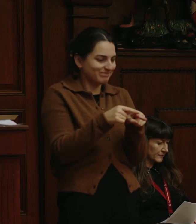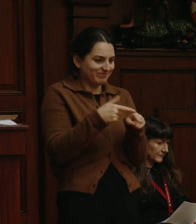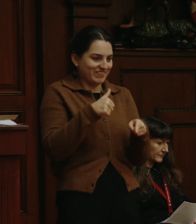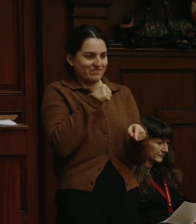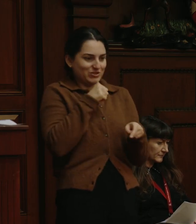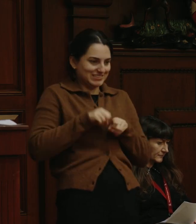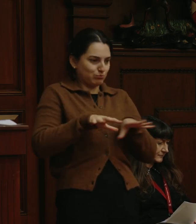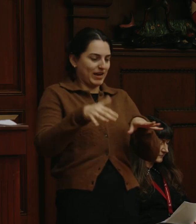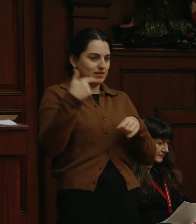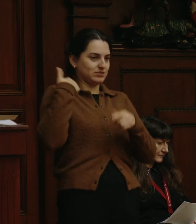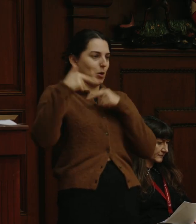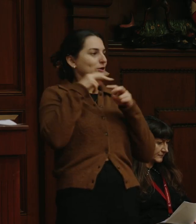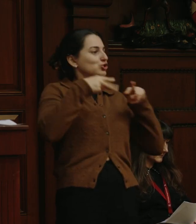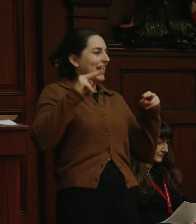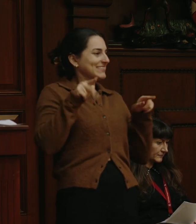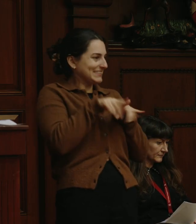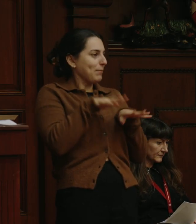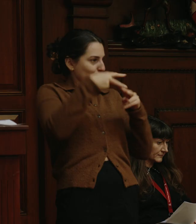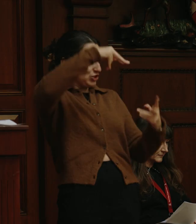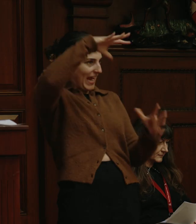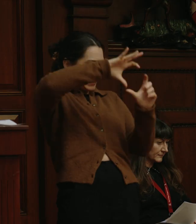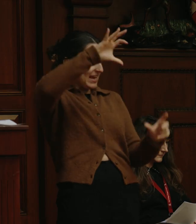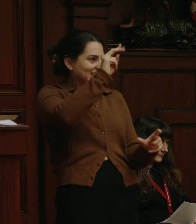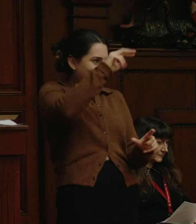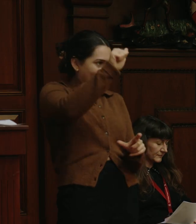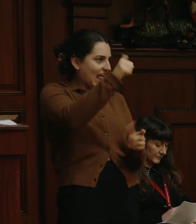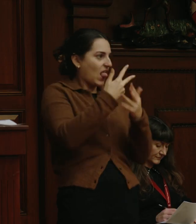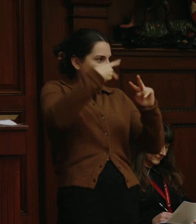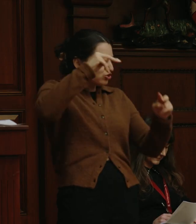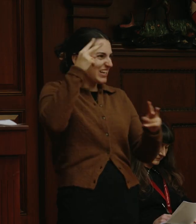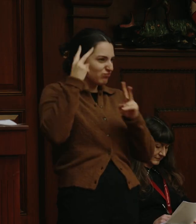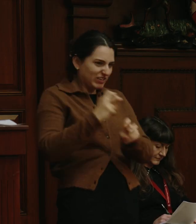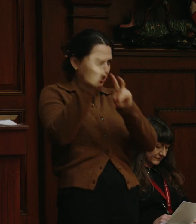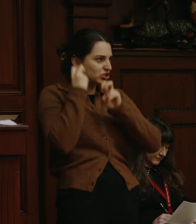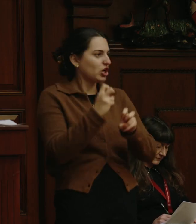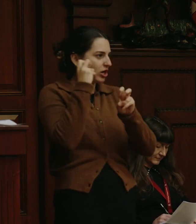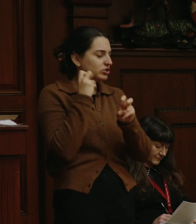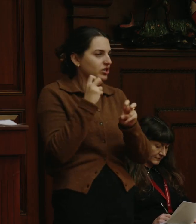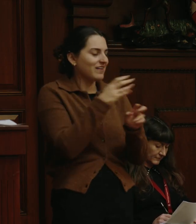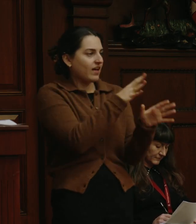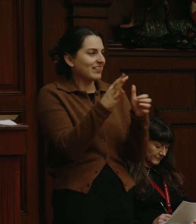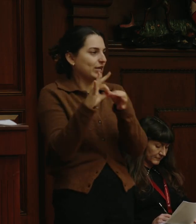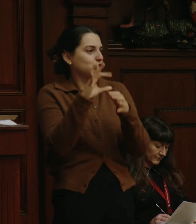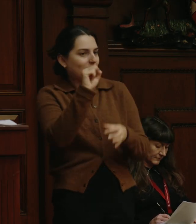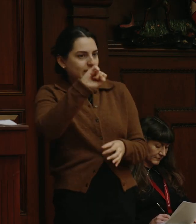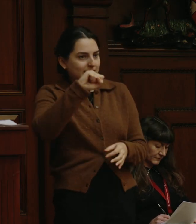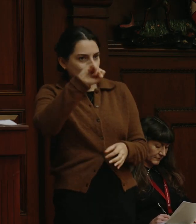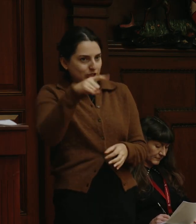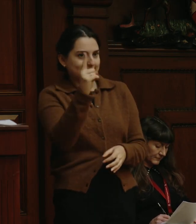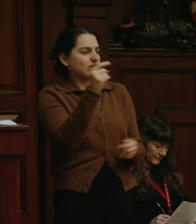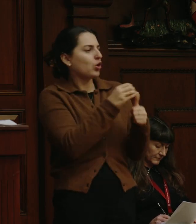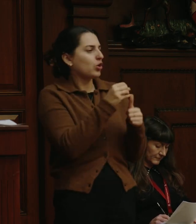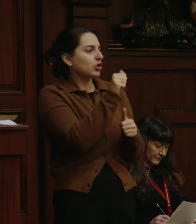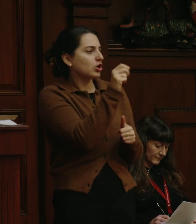partly that's genetics. So when they've done very big genetic studies in lupus and Sjögren's and other autoimmune diseases,